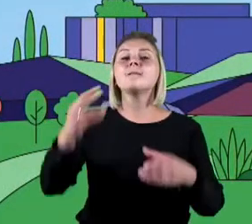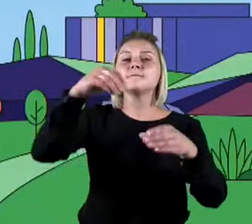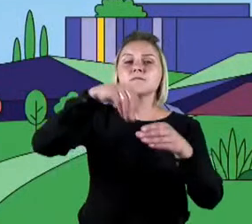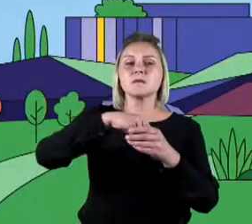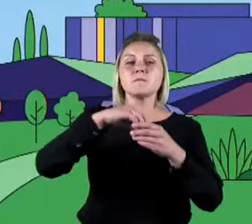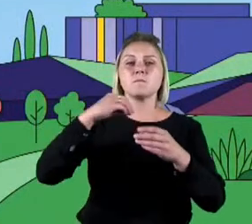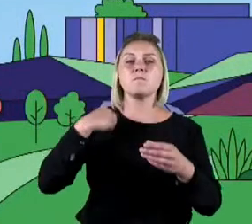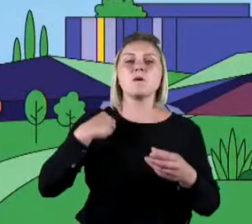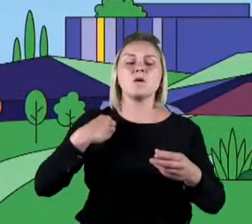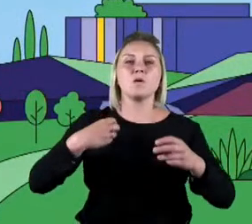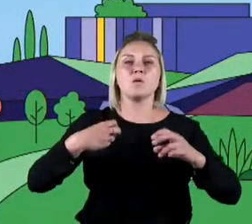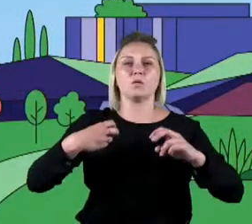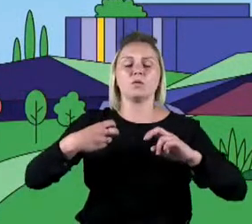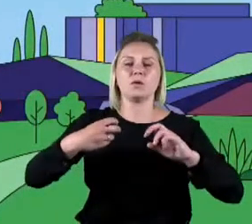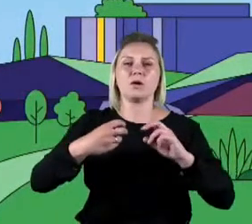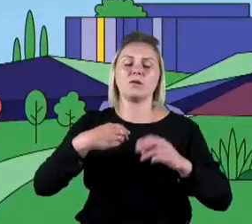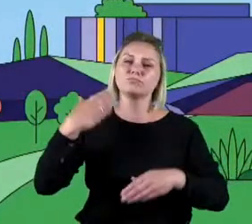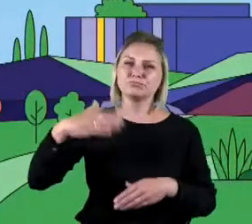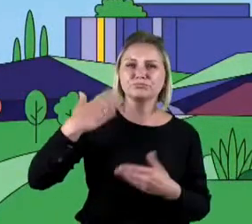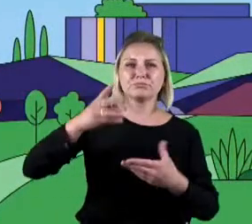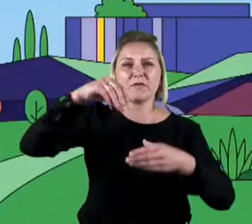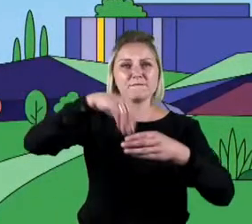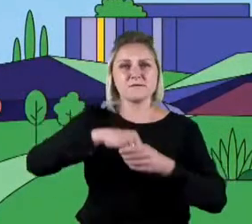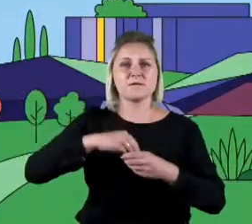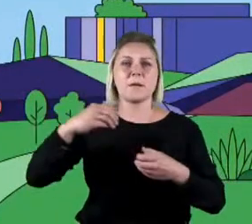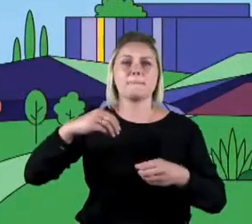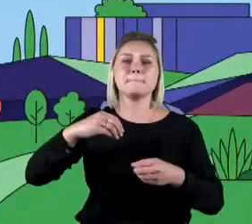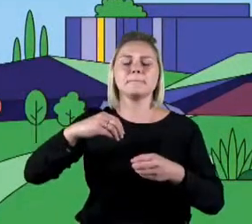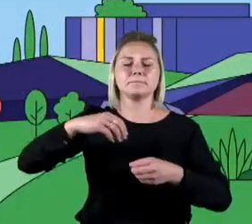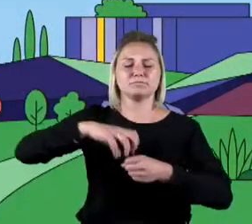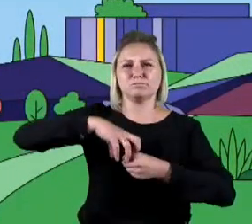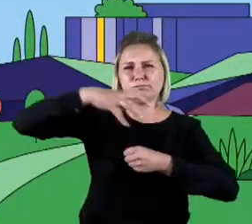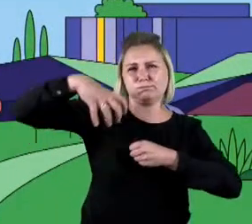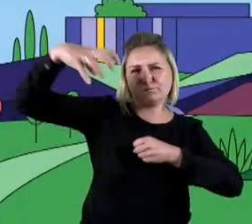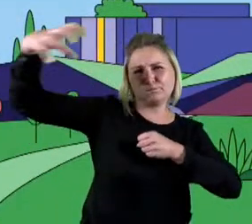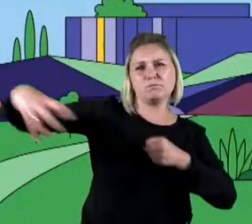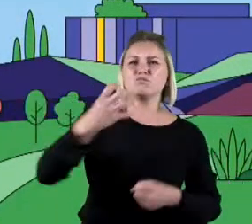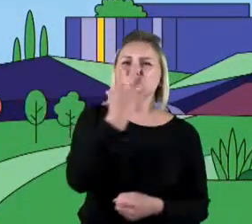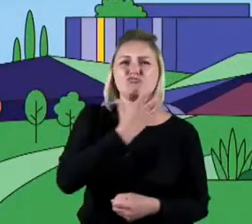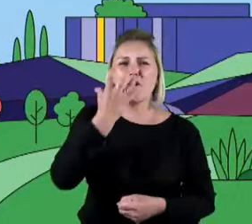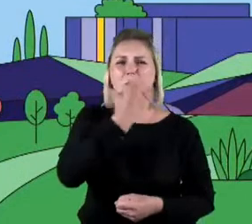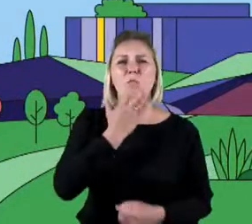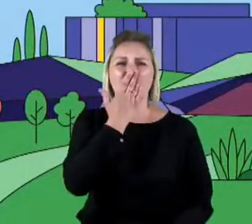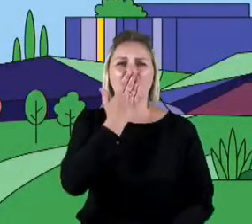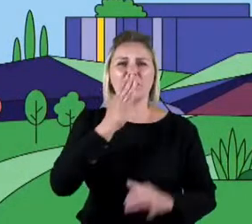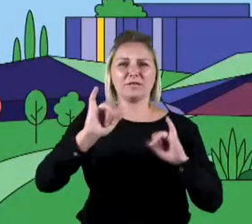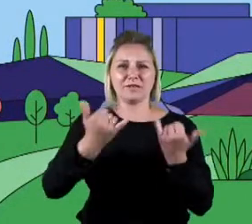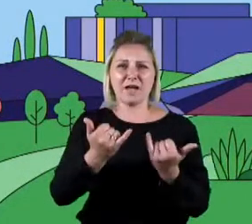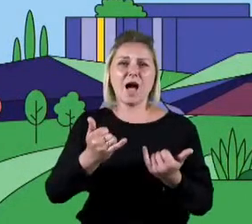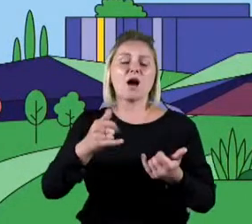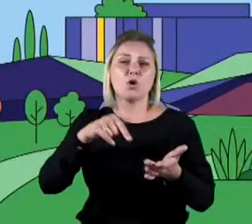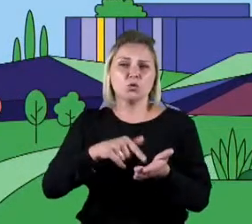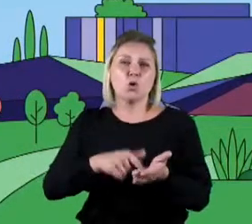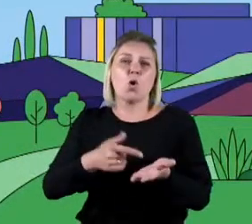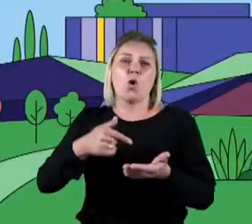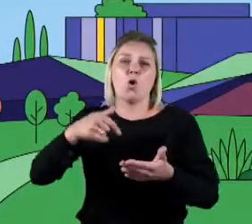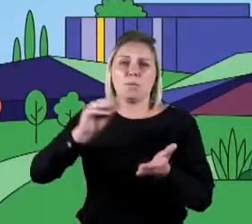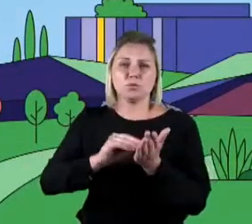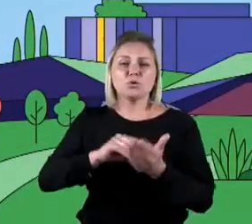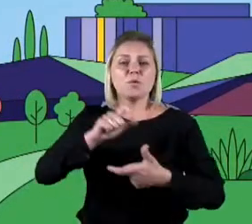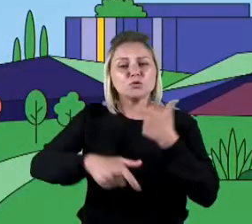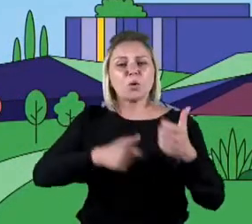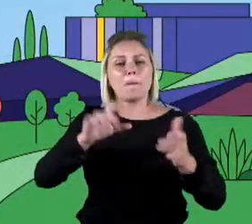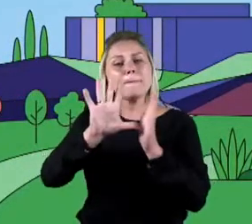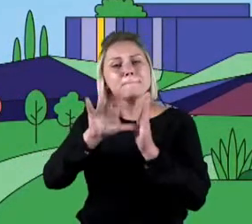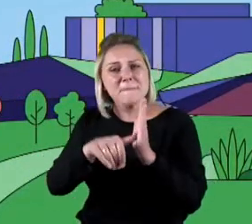better community at low carbon, to become a low carbon cities. I'm afraid I don't have much time to share